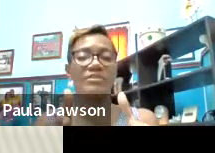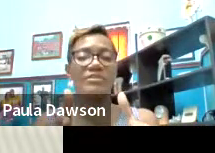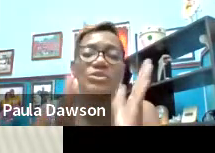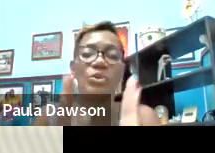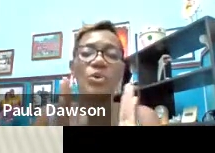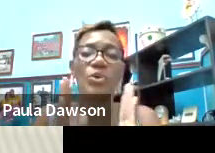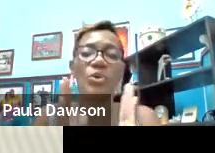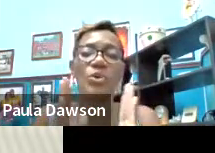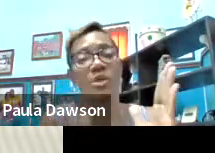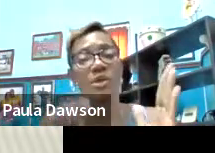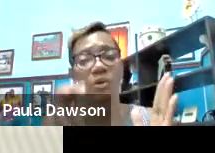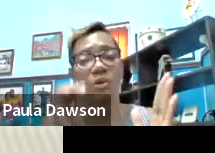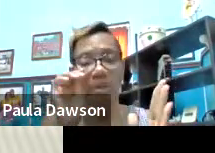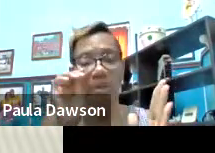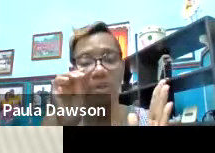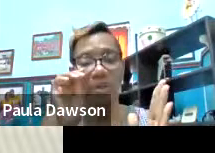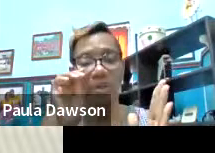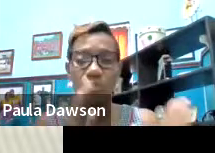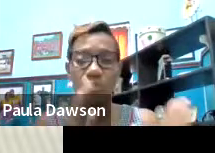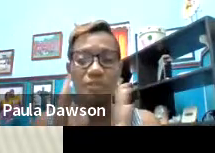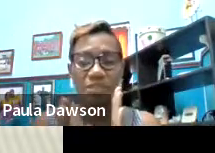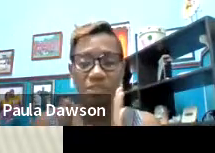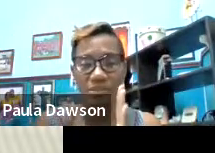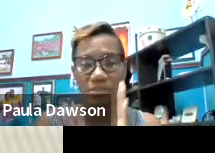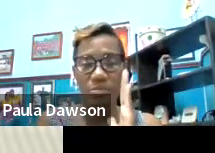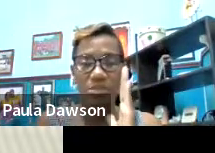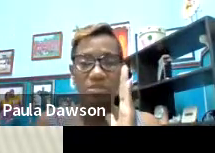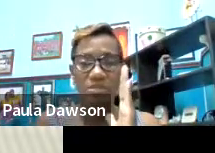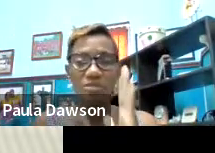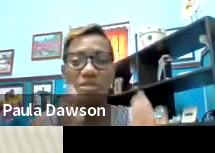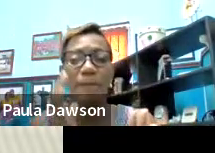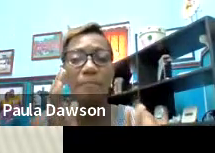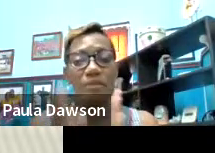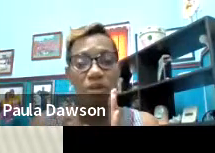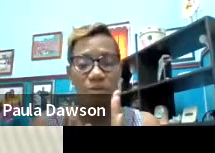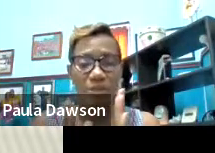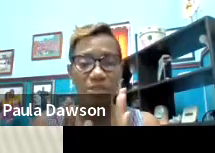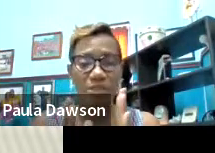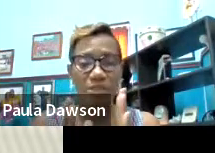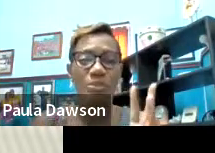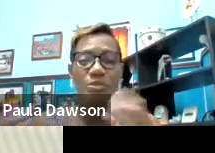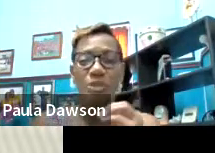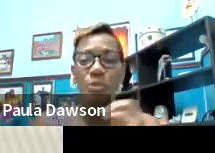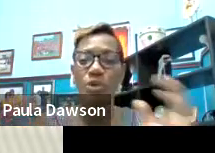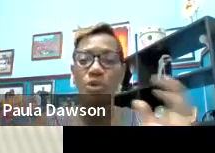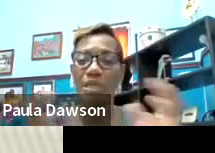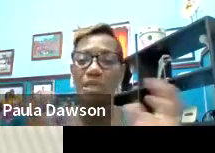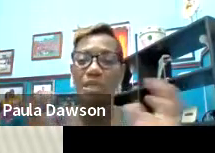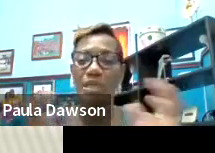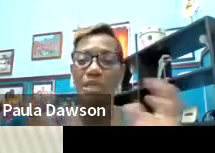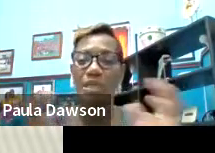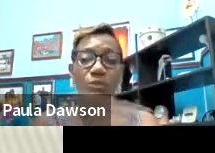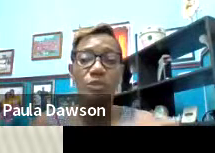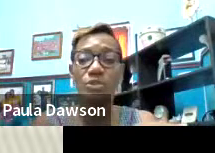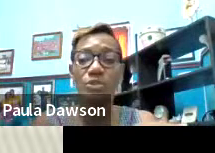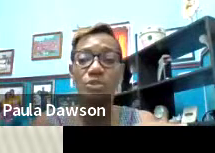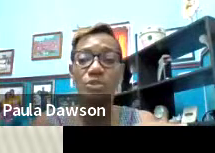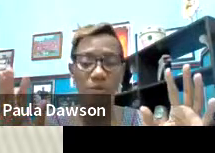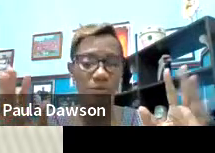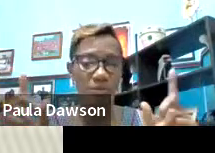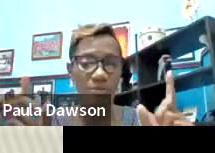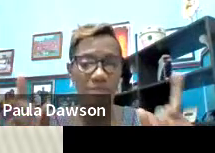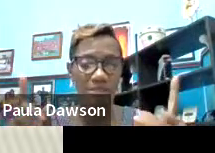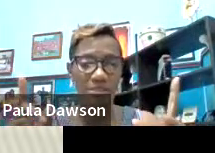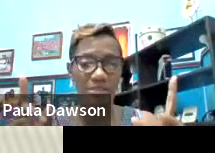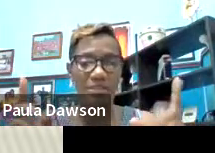it will tend to hold them up. So when we're working with the physical therapists and the occupational therapists, we work in tandem. We don't take